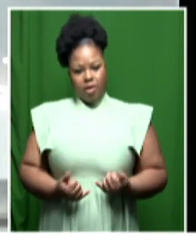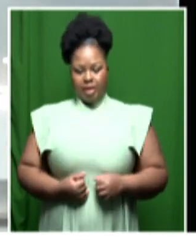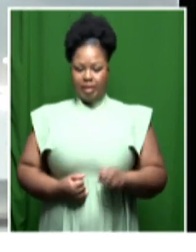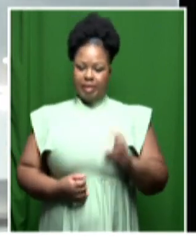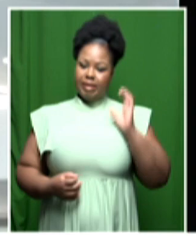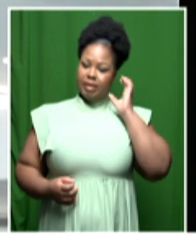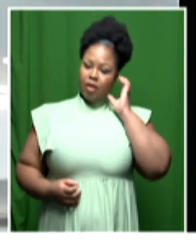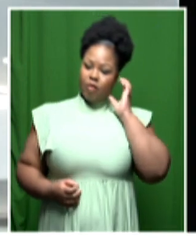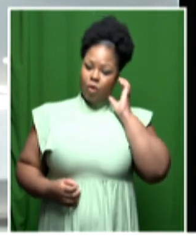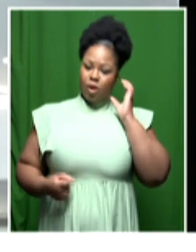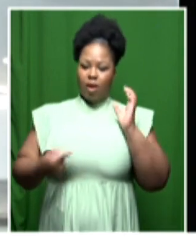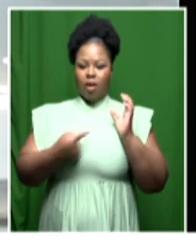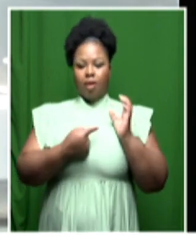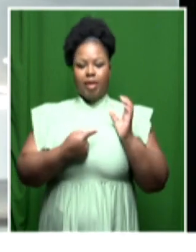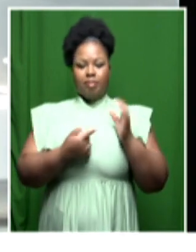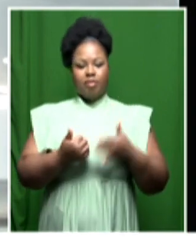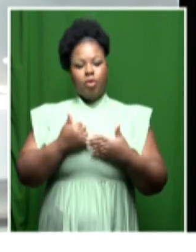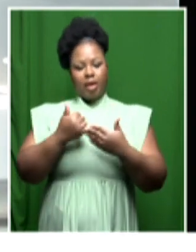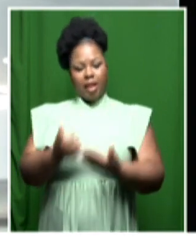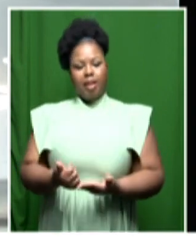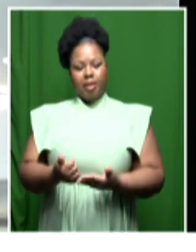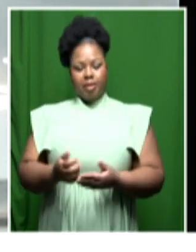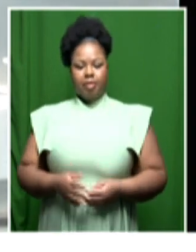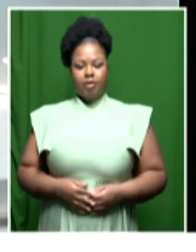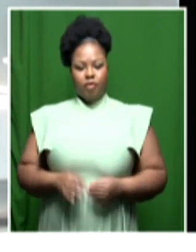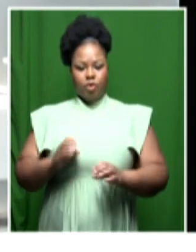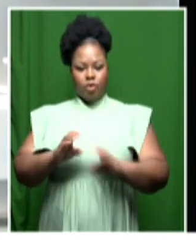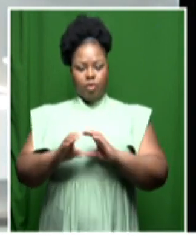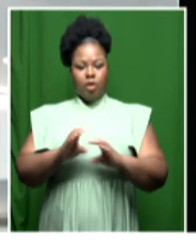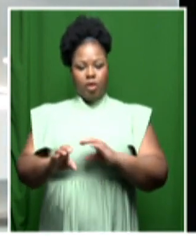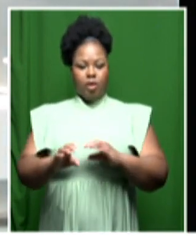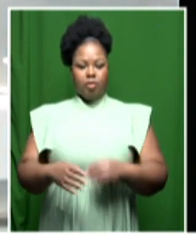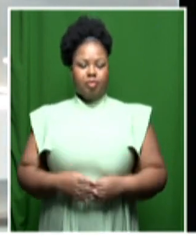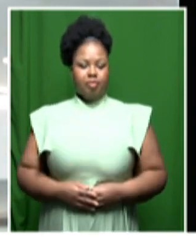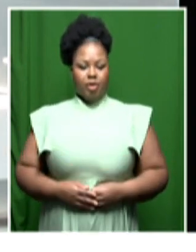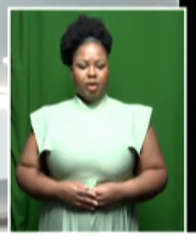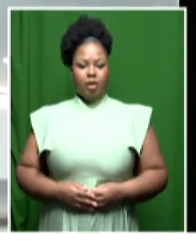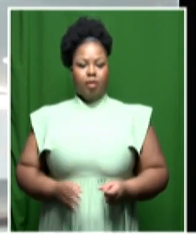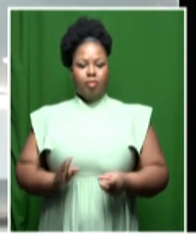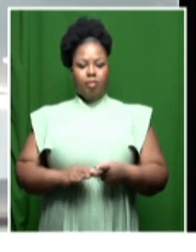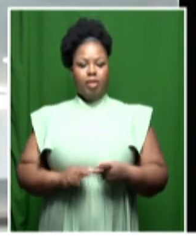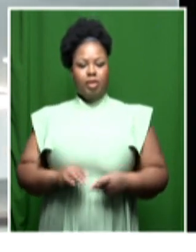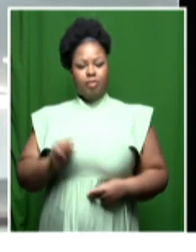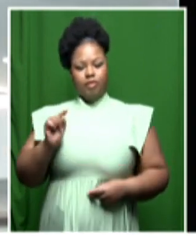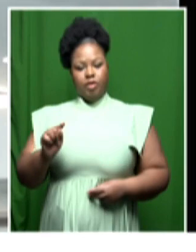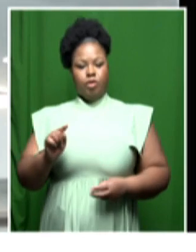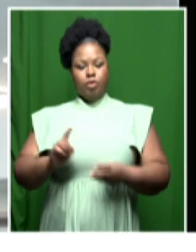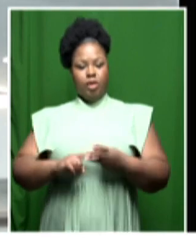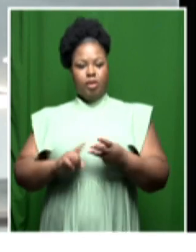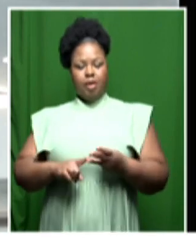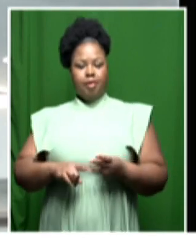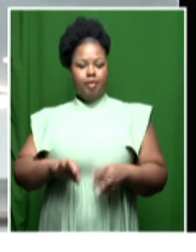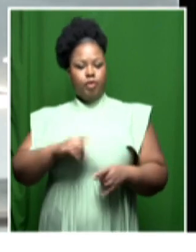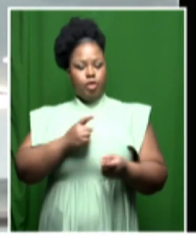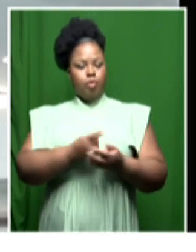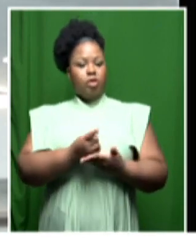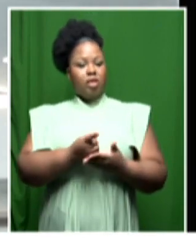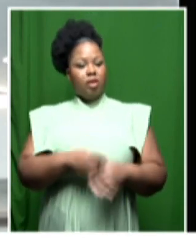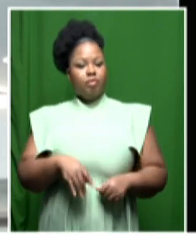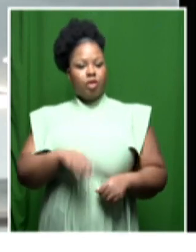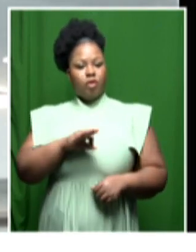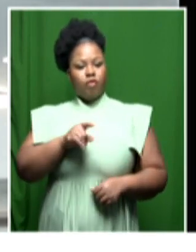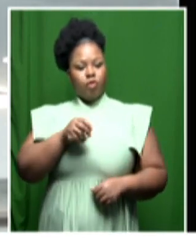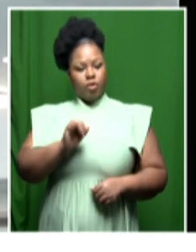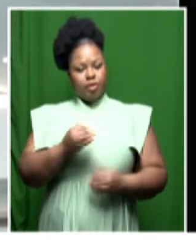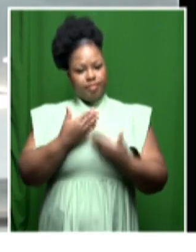has become handy for our communication across the globe. And I do believe that we could get sponsors for these